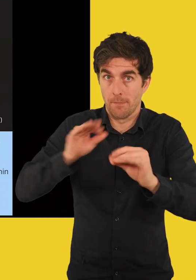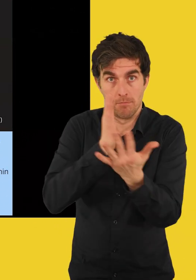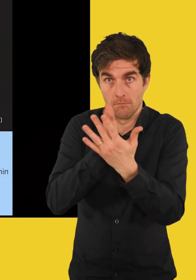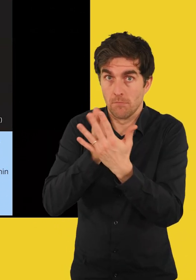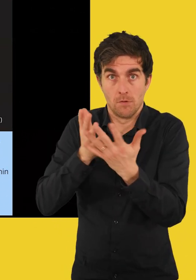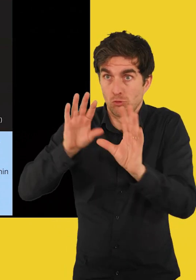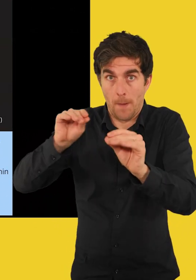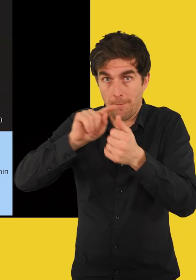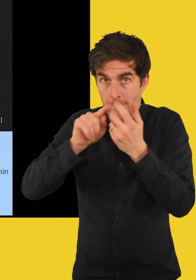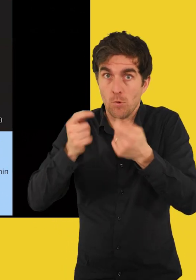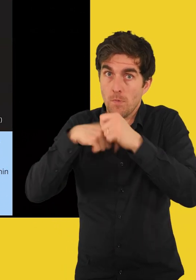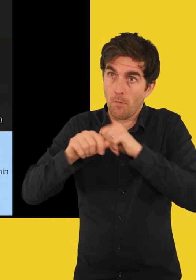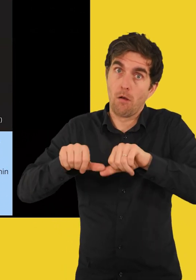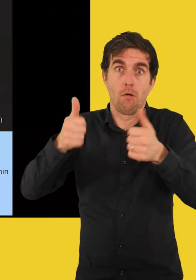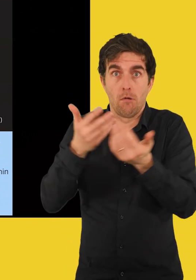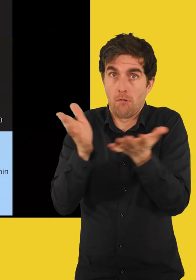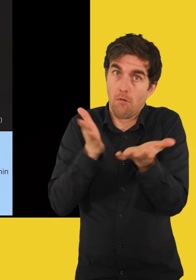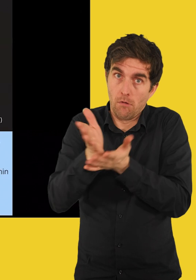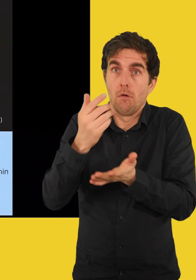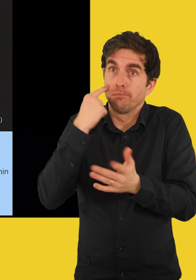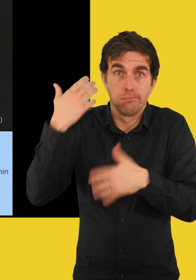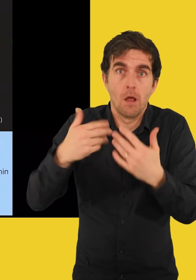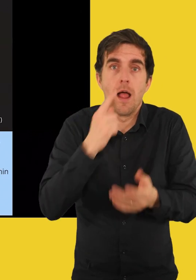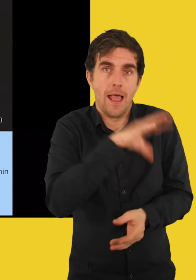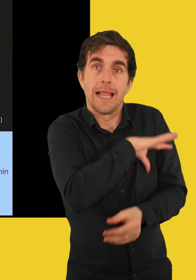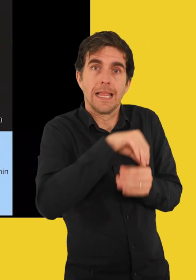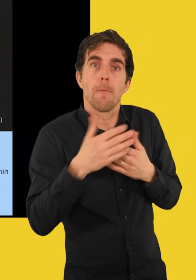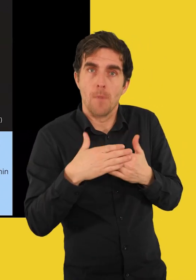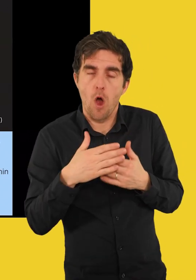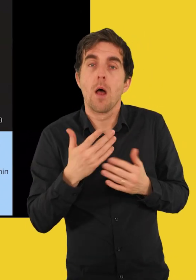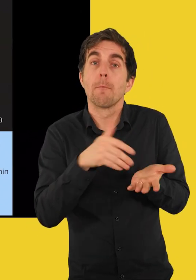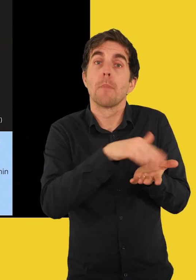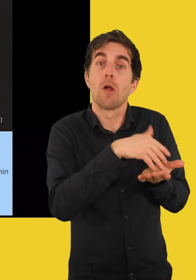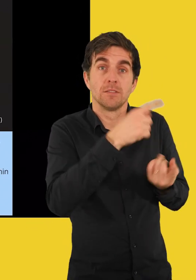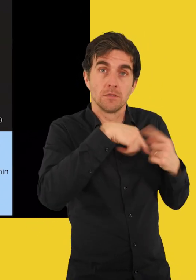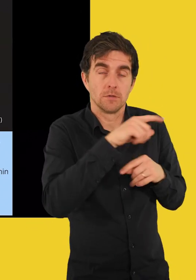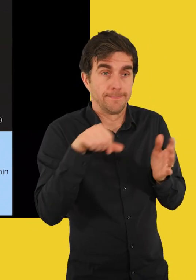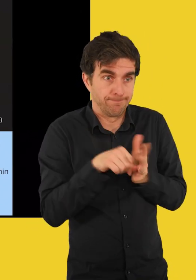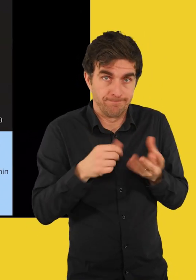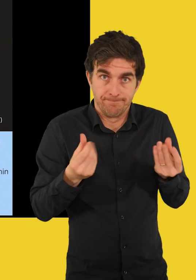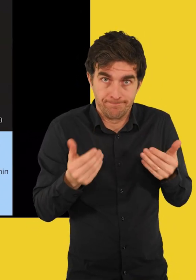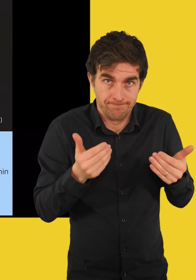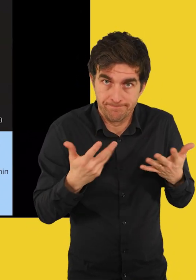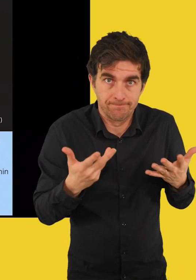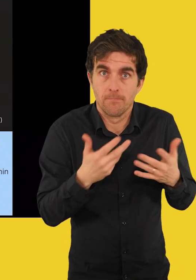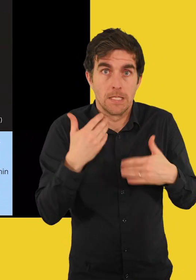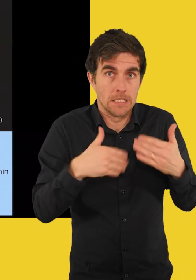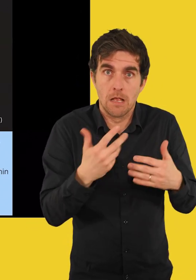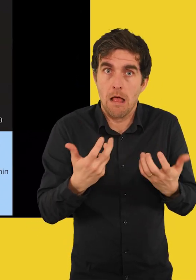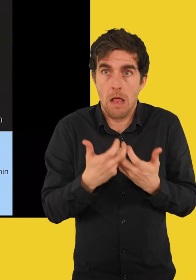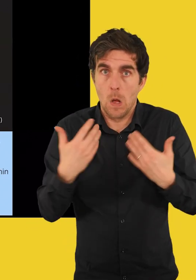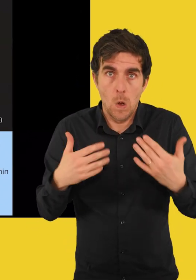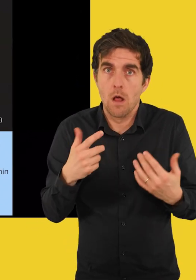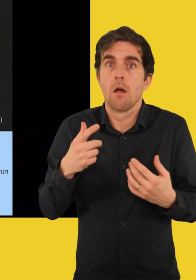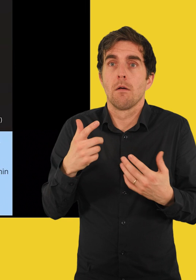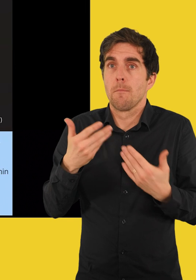there is far more hardship and financial risk. Marginalised households face a cost of living crisis far greater than those with relative